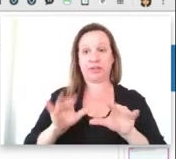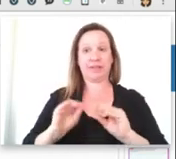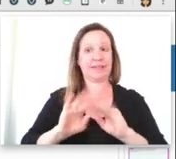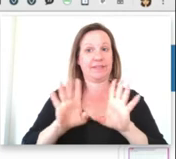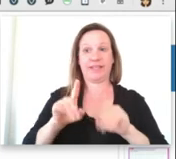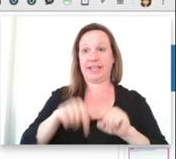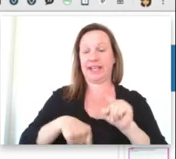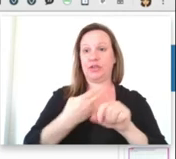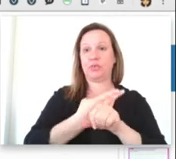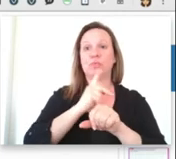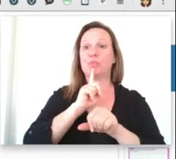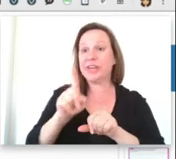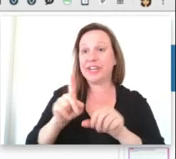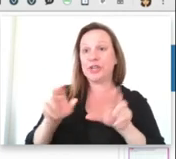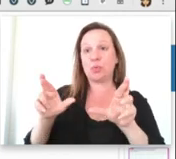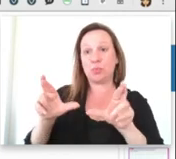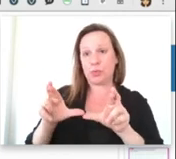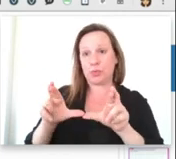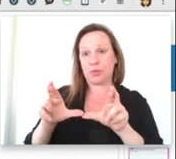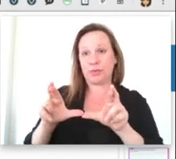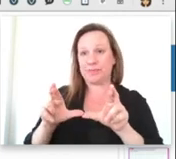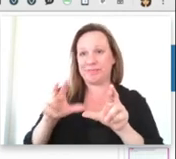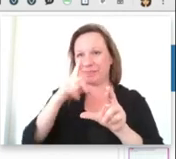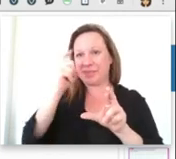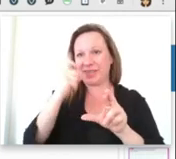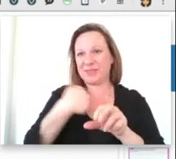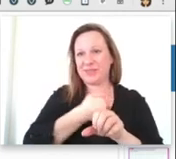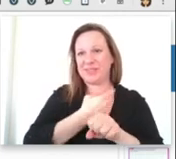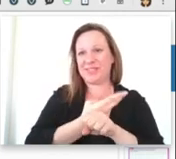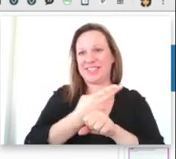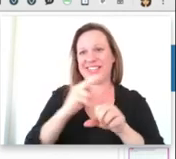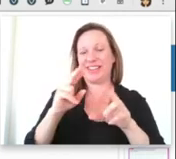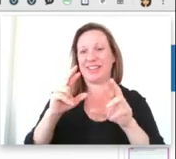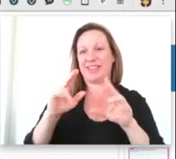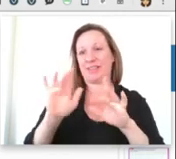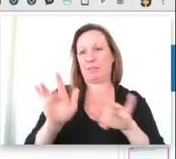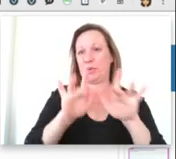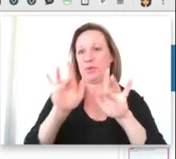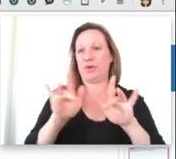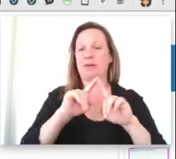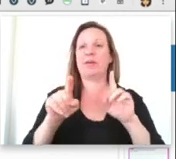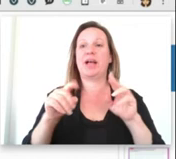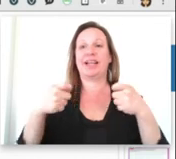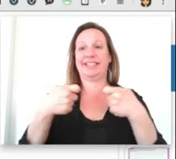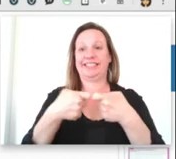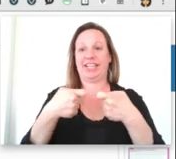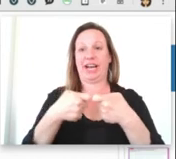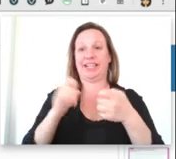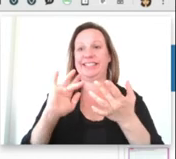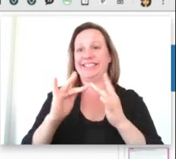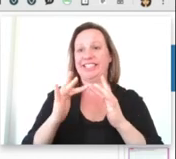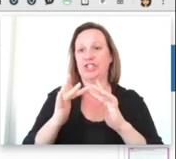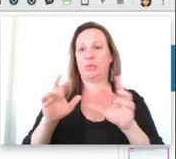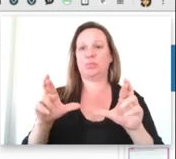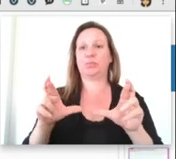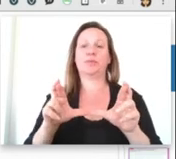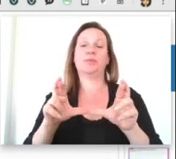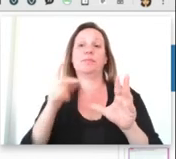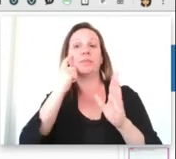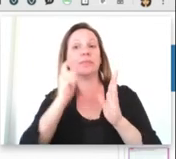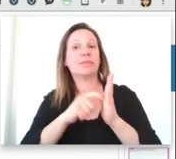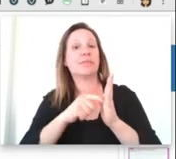use a real ruler for the computer, but we do have these electronic rulers that we're going to be using. What I want you to notice is that Miss Lindbergh is